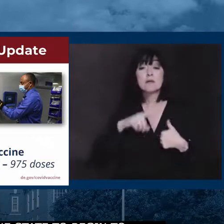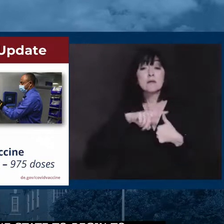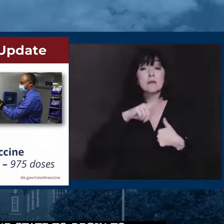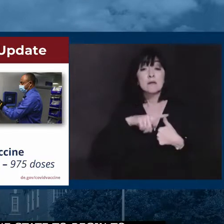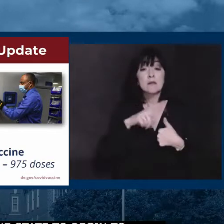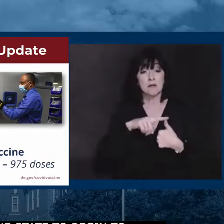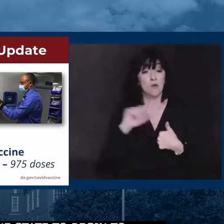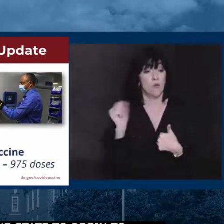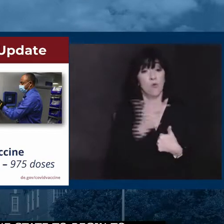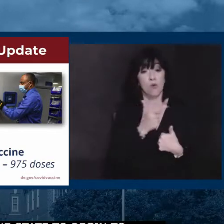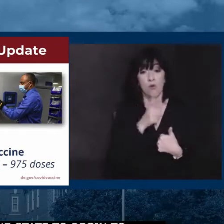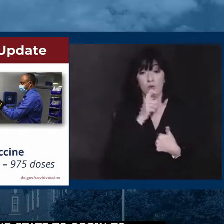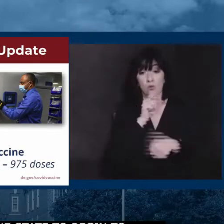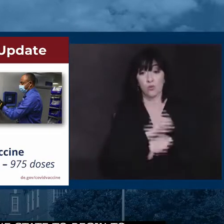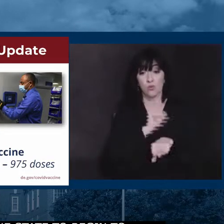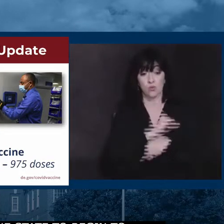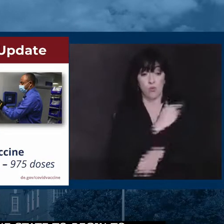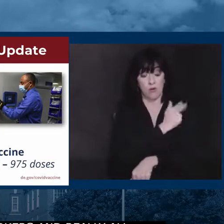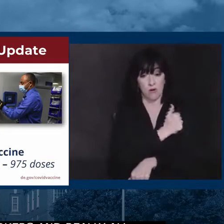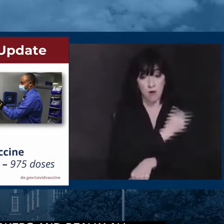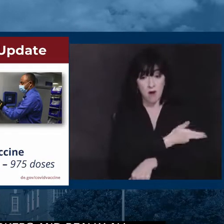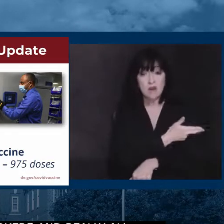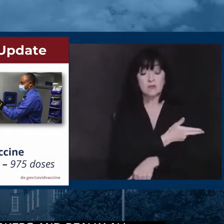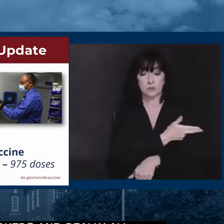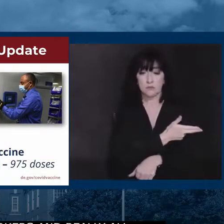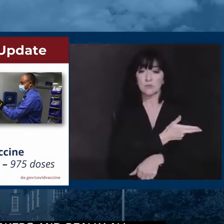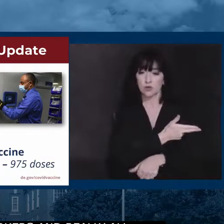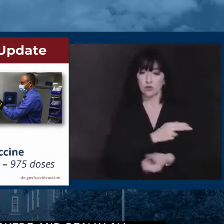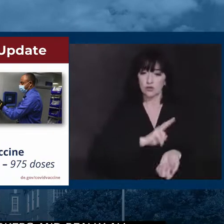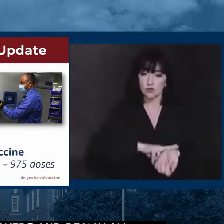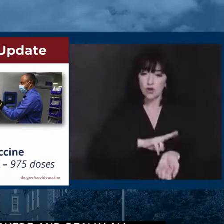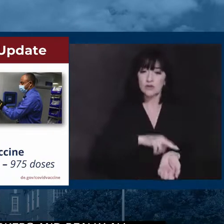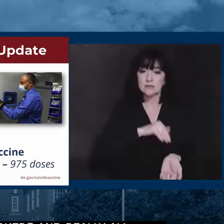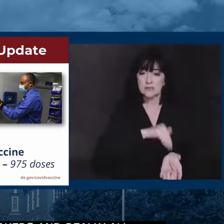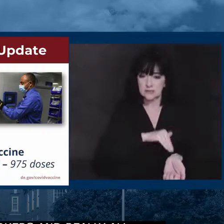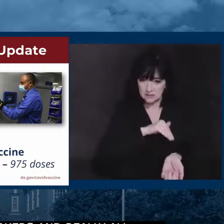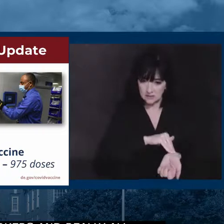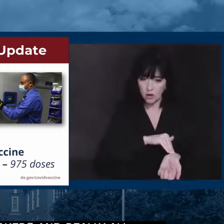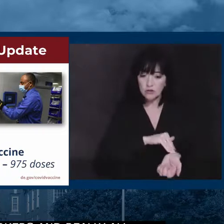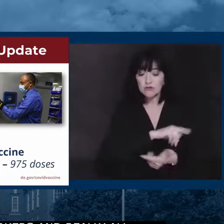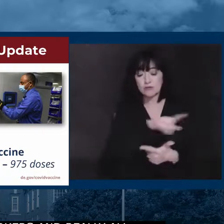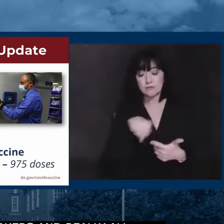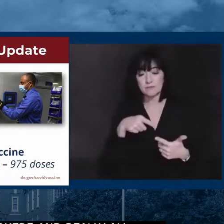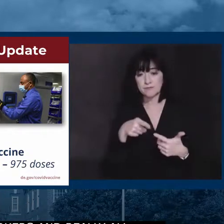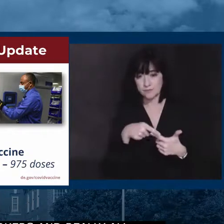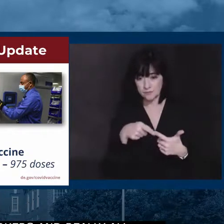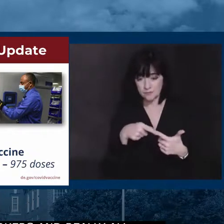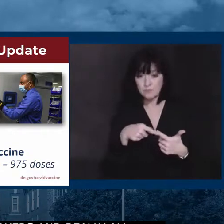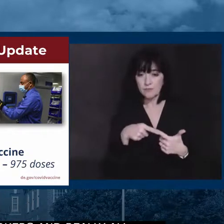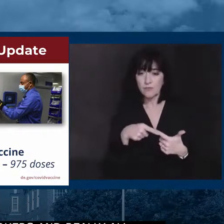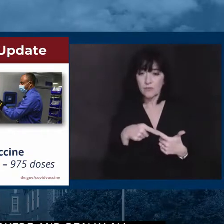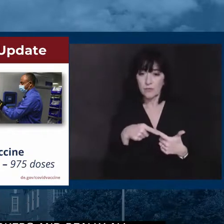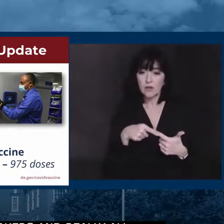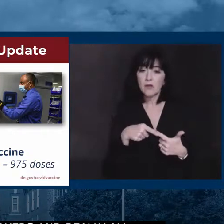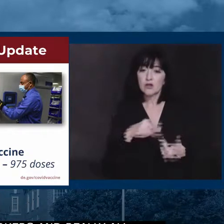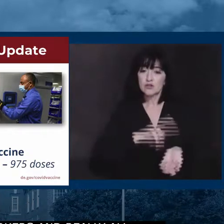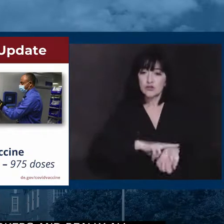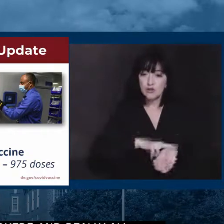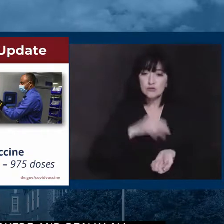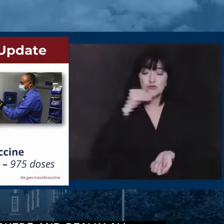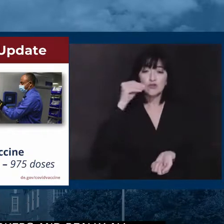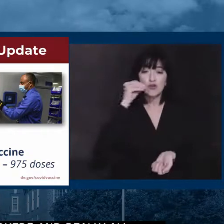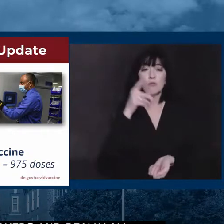all workers who are at risk of, or most at risk of getting COVID through